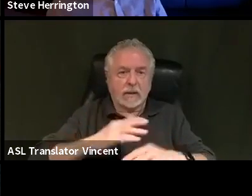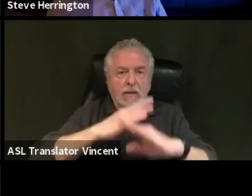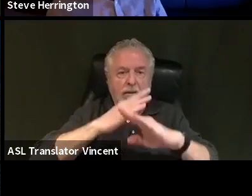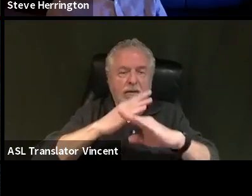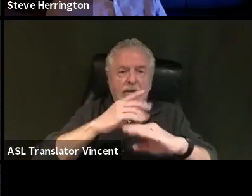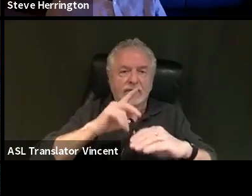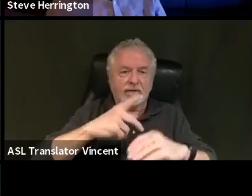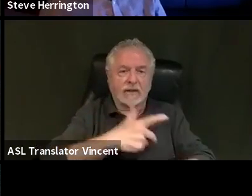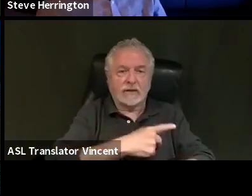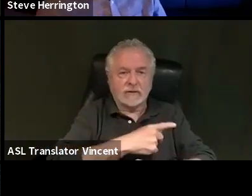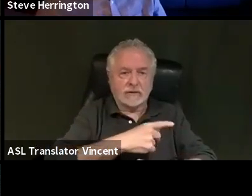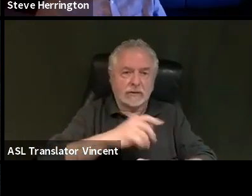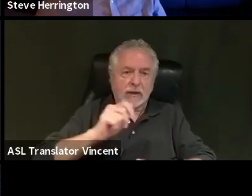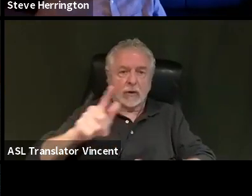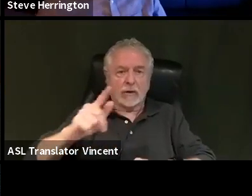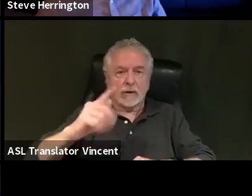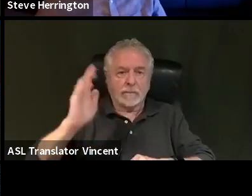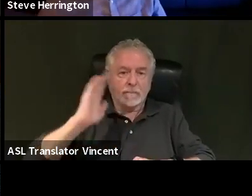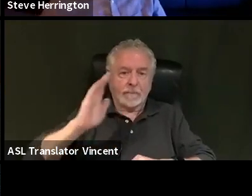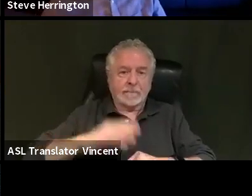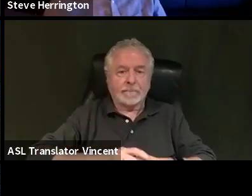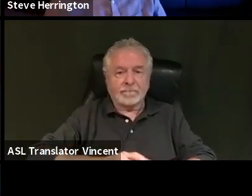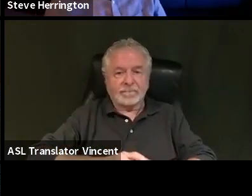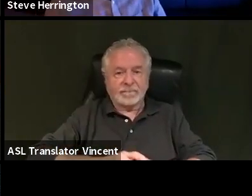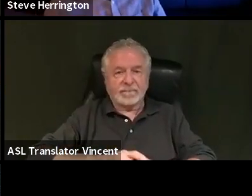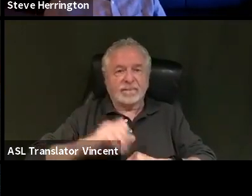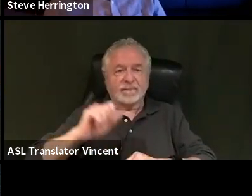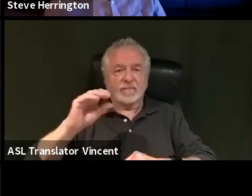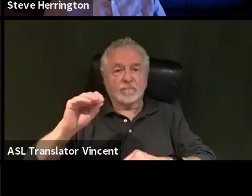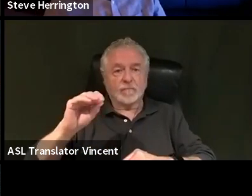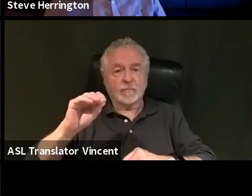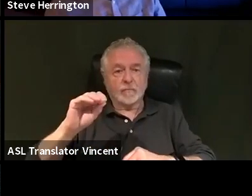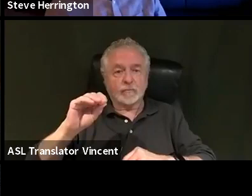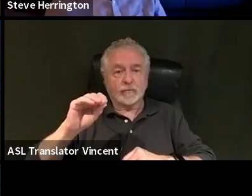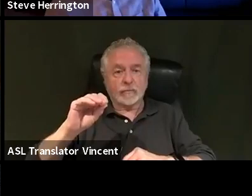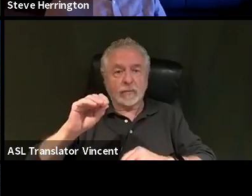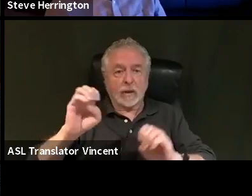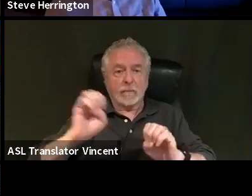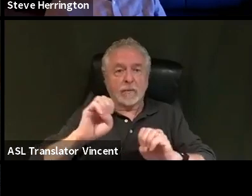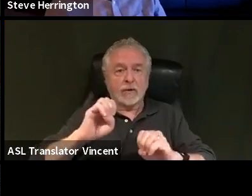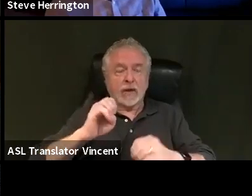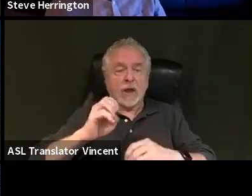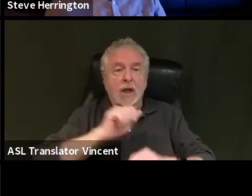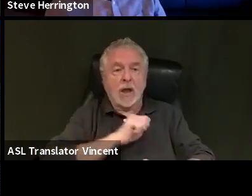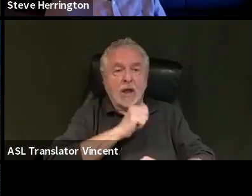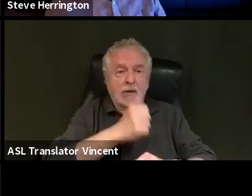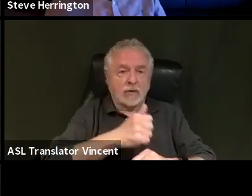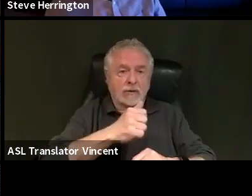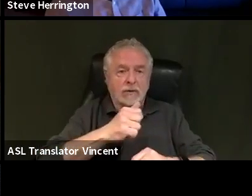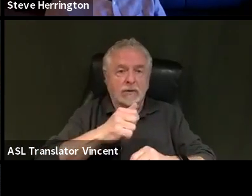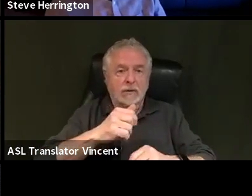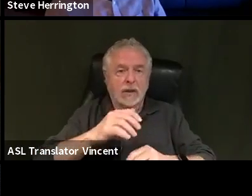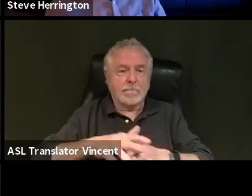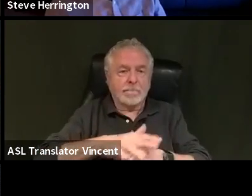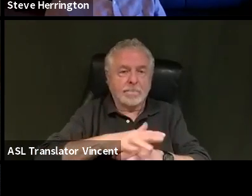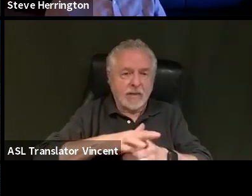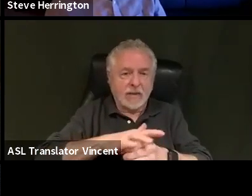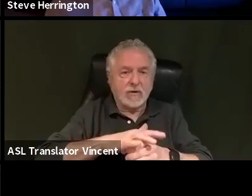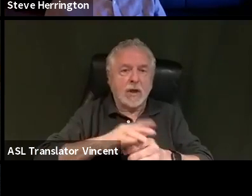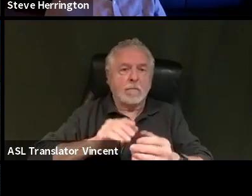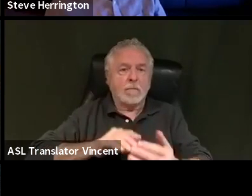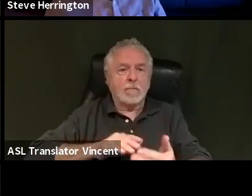of vaccinations in the past. And so the emergency use authorization is sort of a preliminary